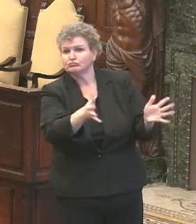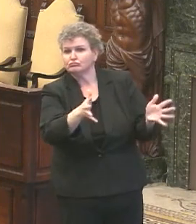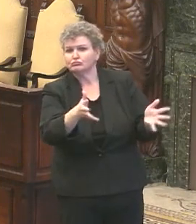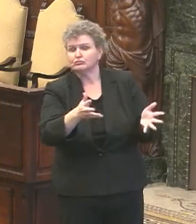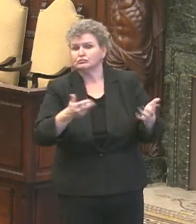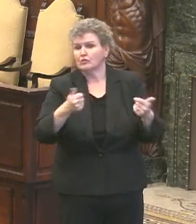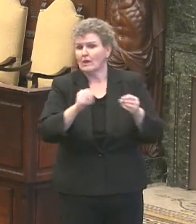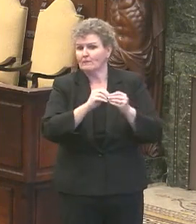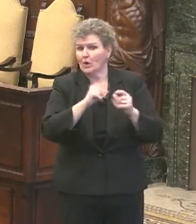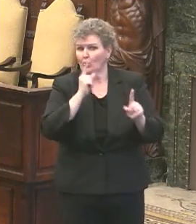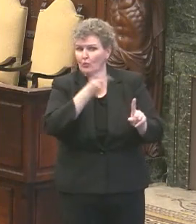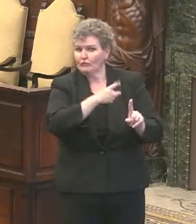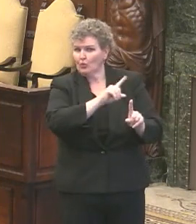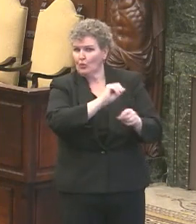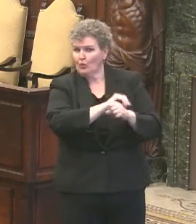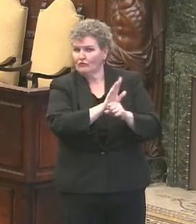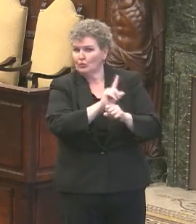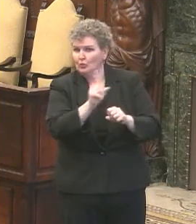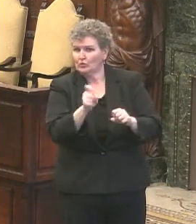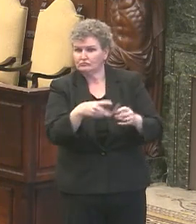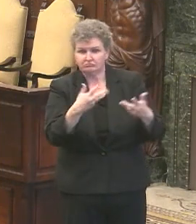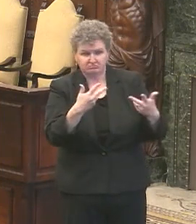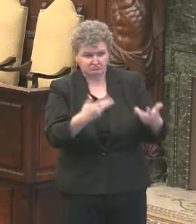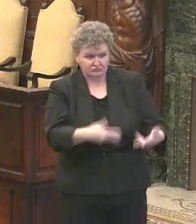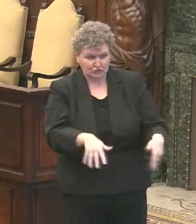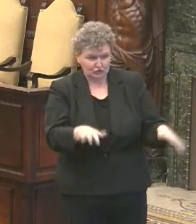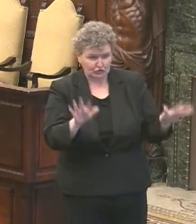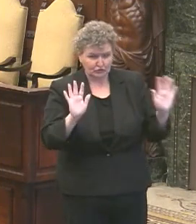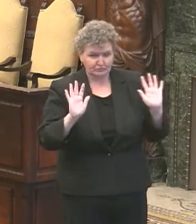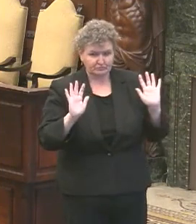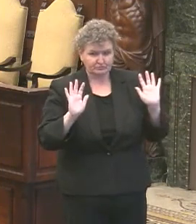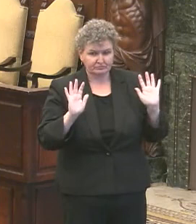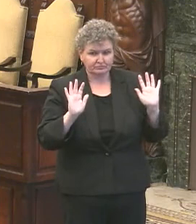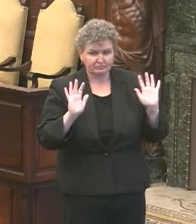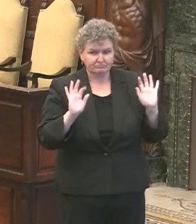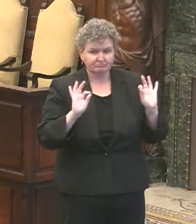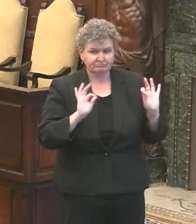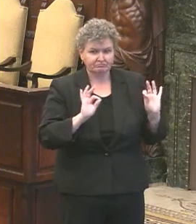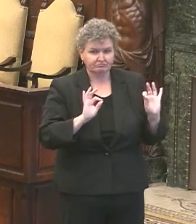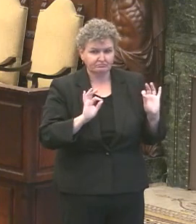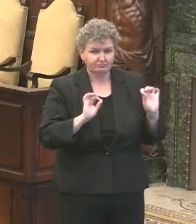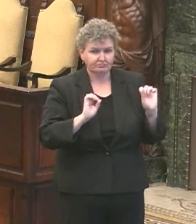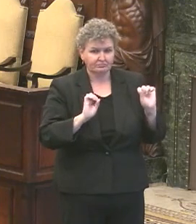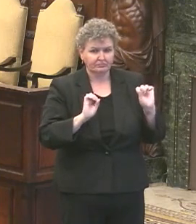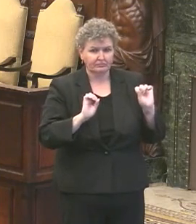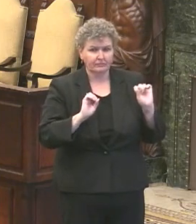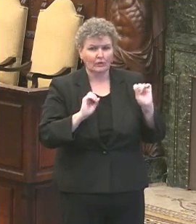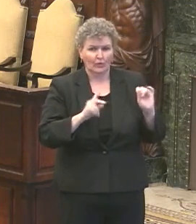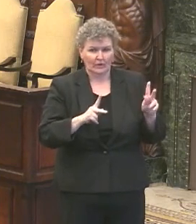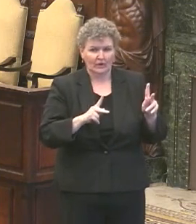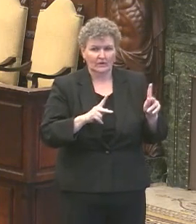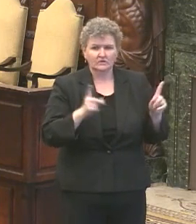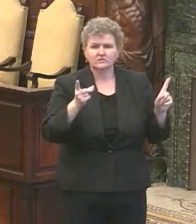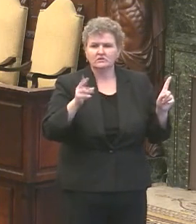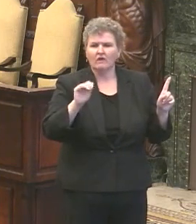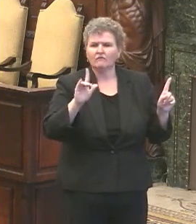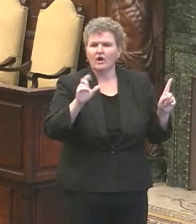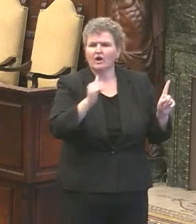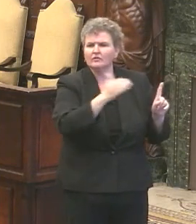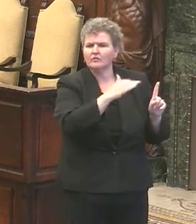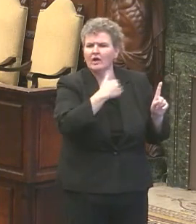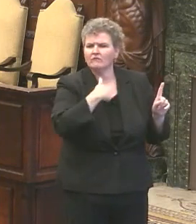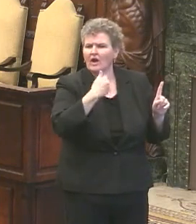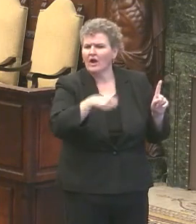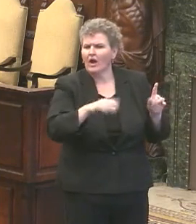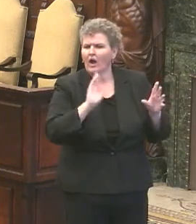on COVID. David Melangelo, let's go back to you real quick. Dr. Farley, have you heard any updates about